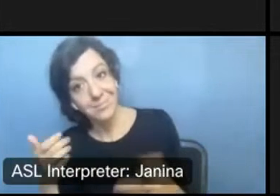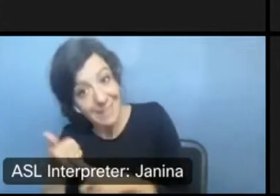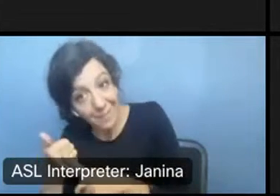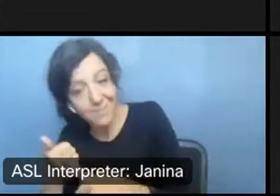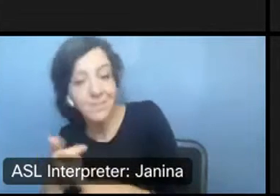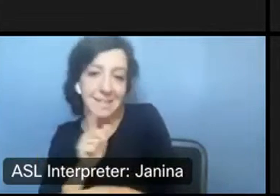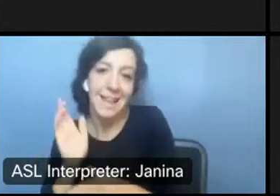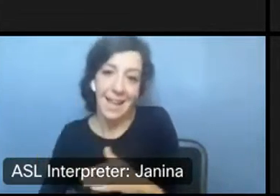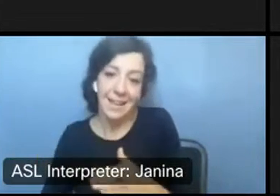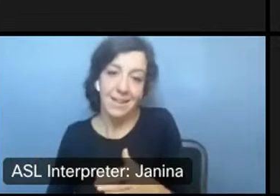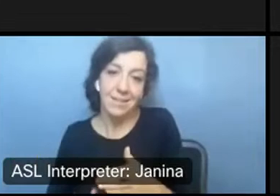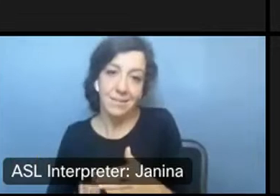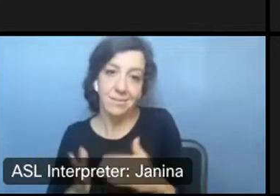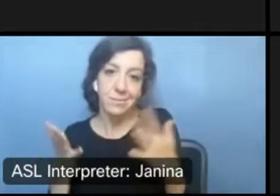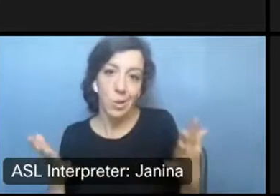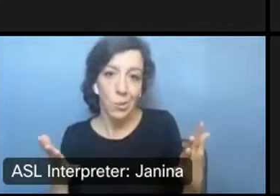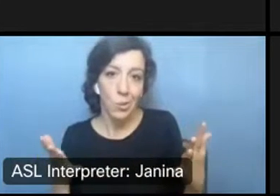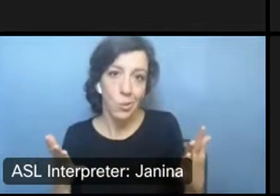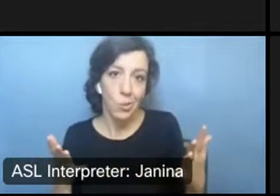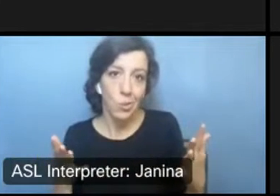And so,